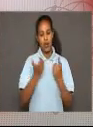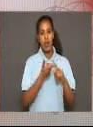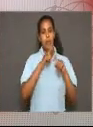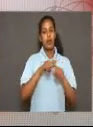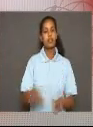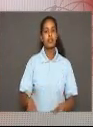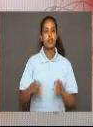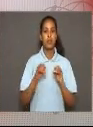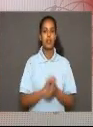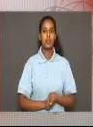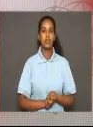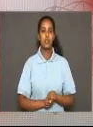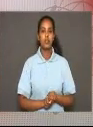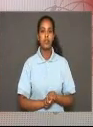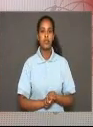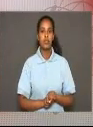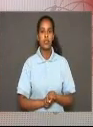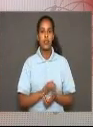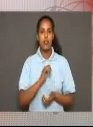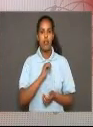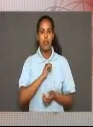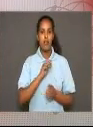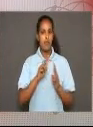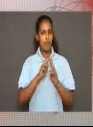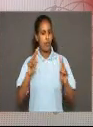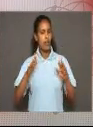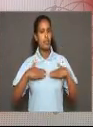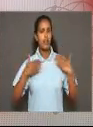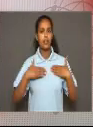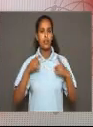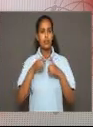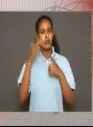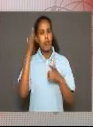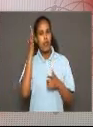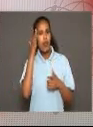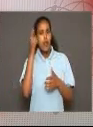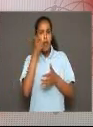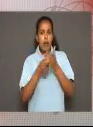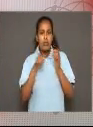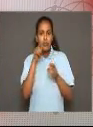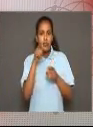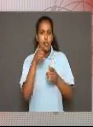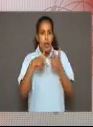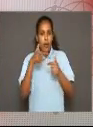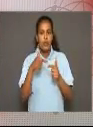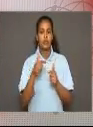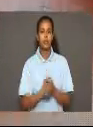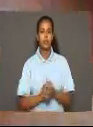Welcome back, students. I am very interested to know what you came up